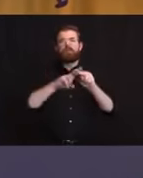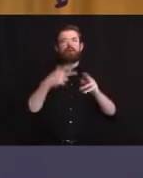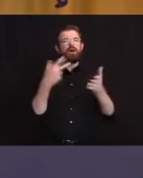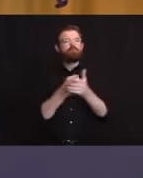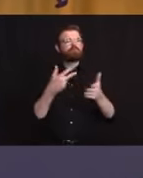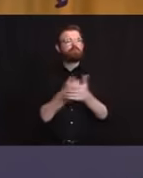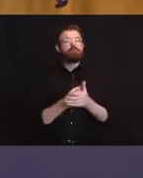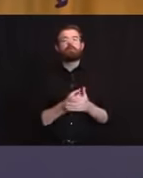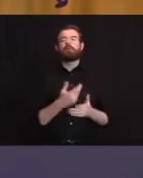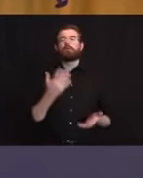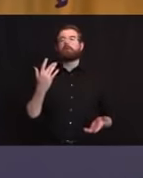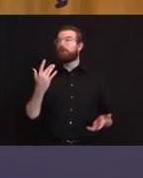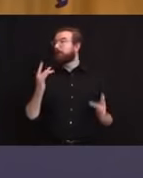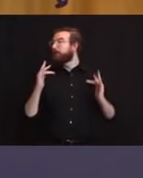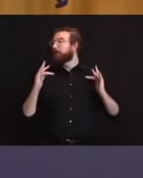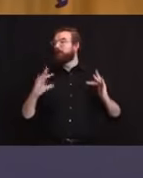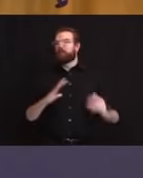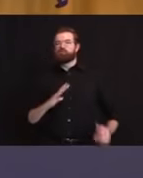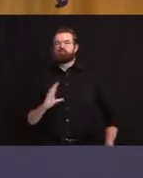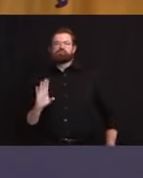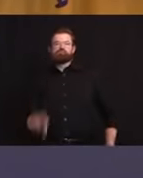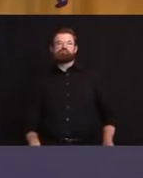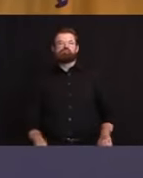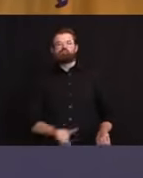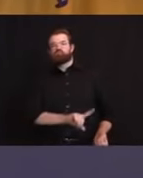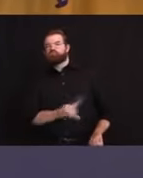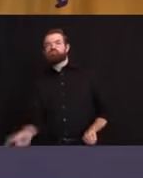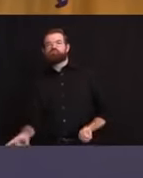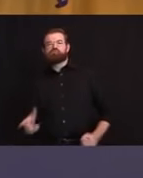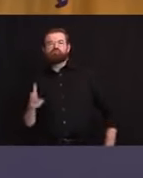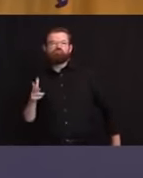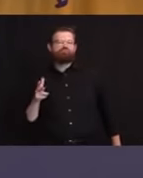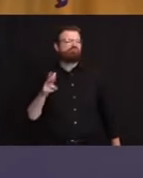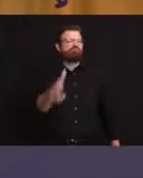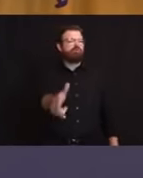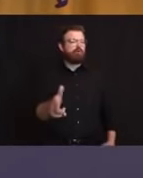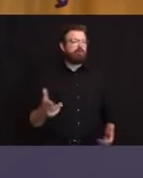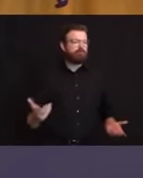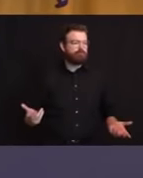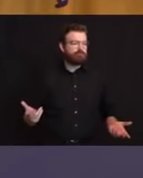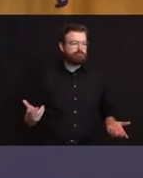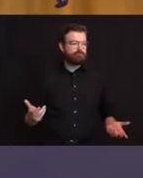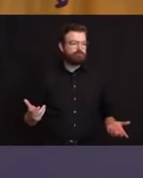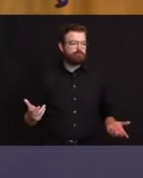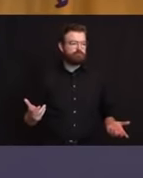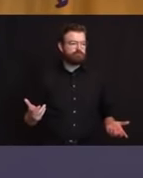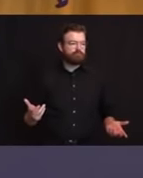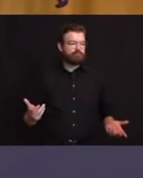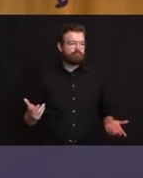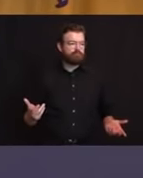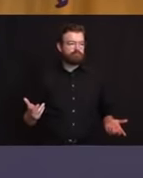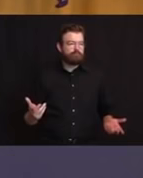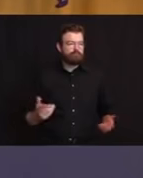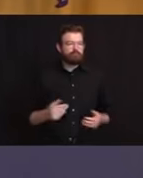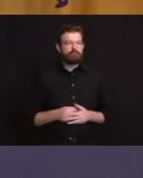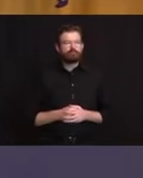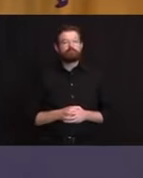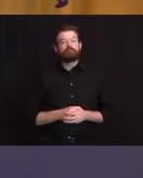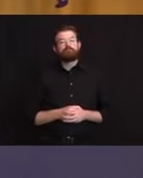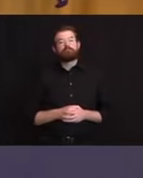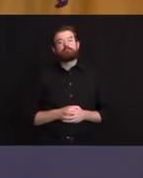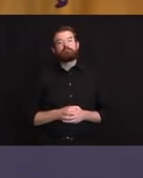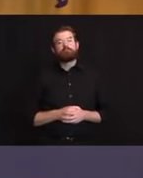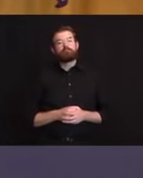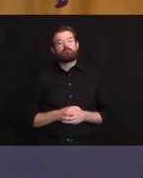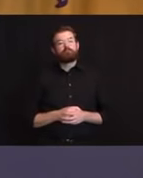Yeah. Thank you. Sir, anything for you? Okay. We'll go back and come down if that's all right. Good afternoon,